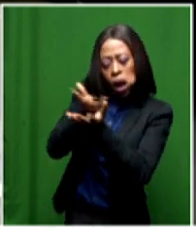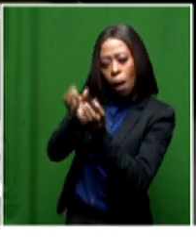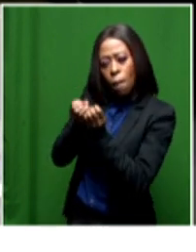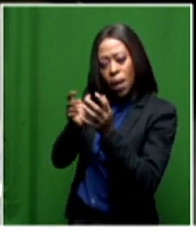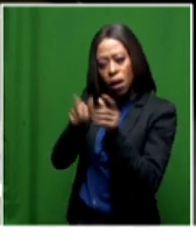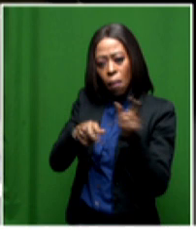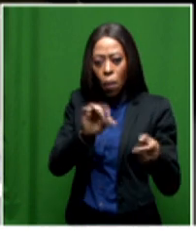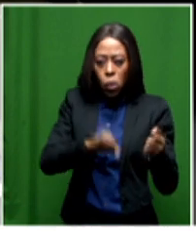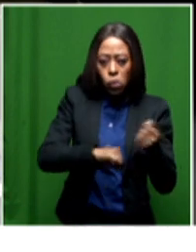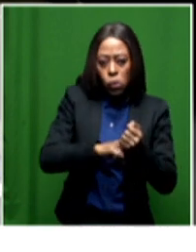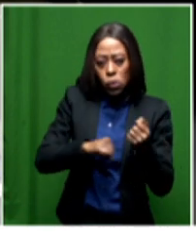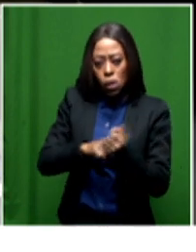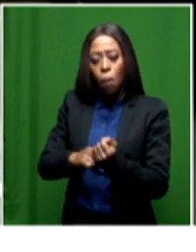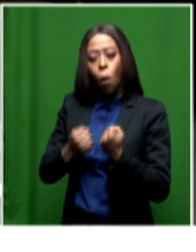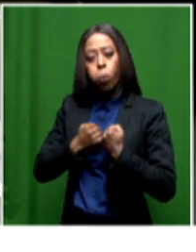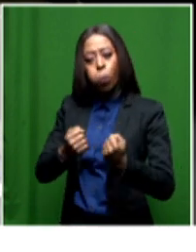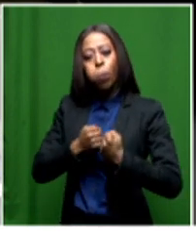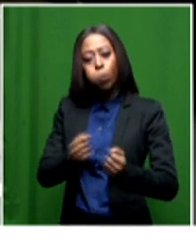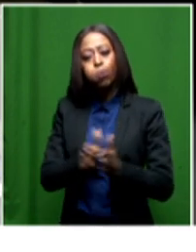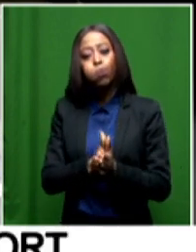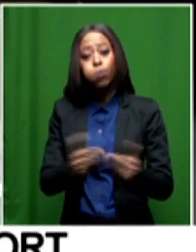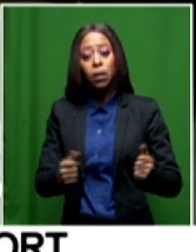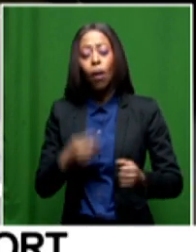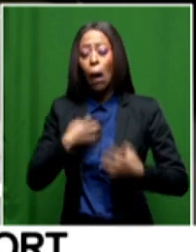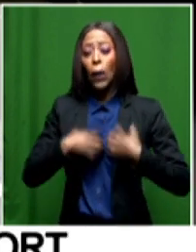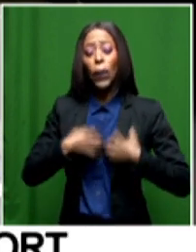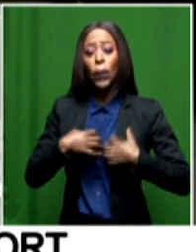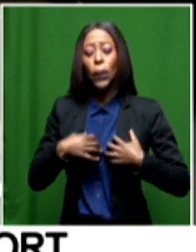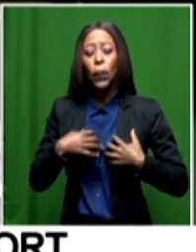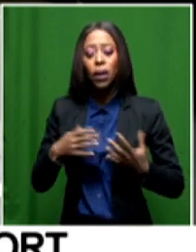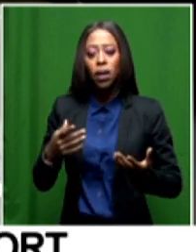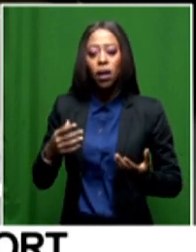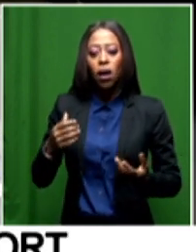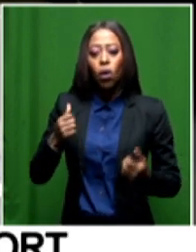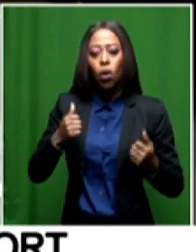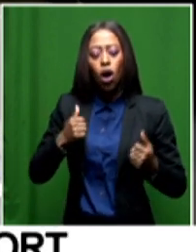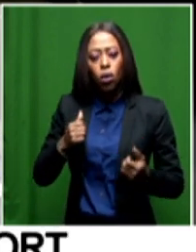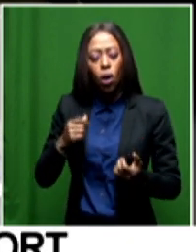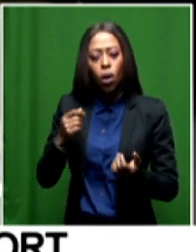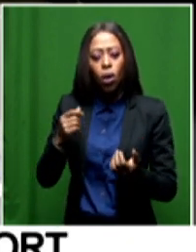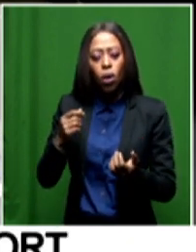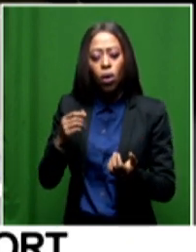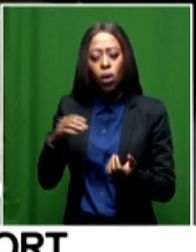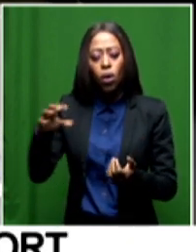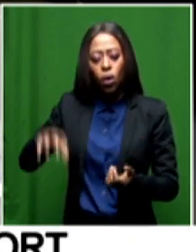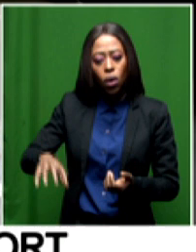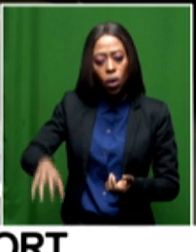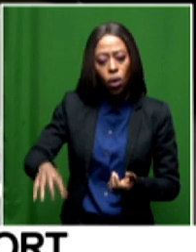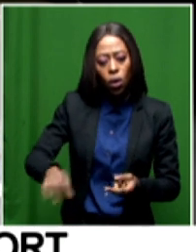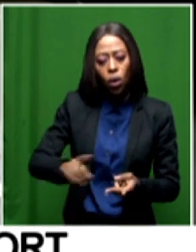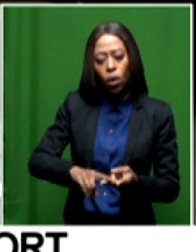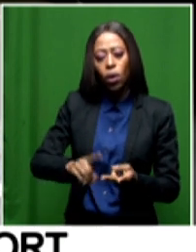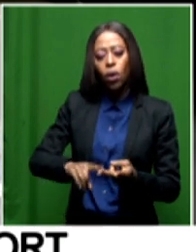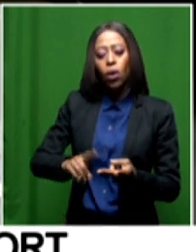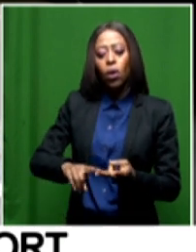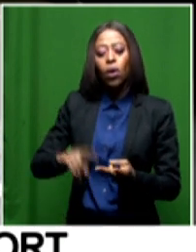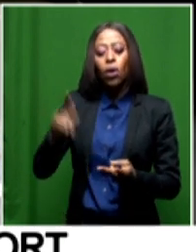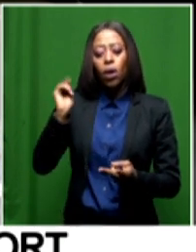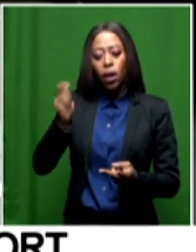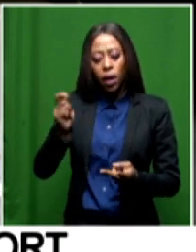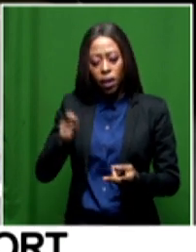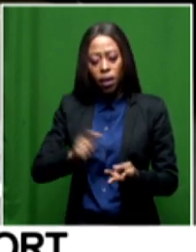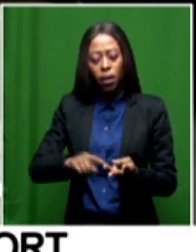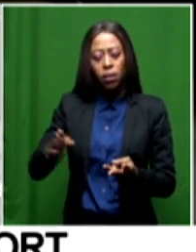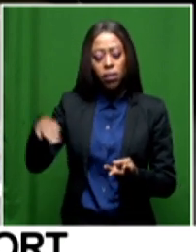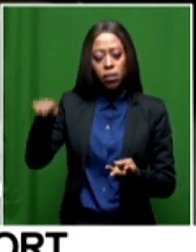fans all over the world. The excitement in places like Congo, in places like Kenya, Zimbabwe, Botswana is just